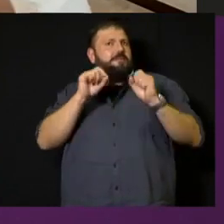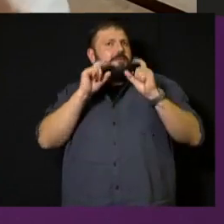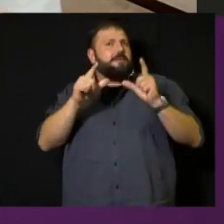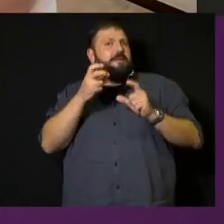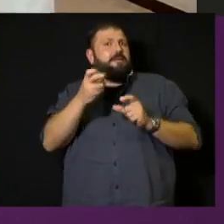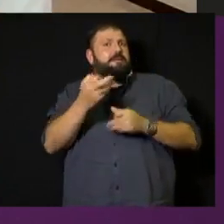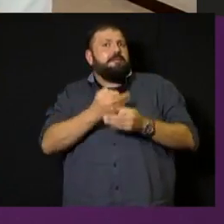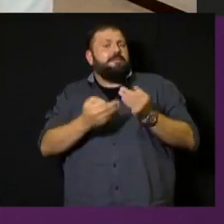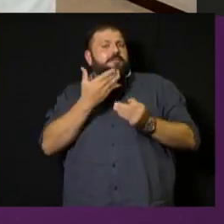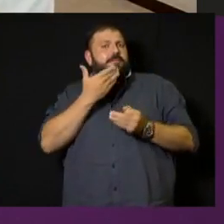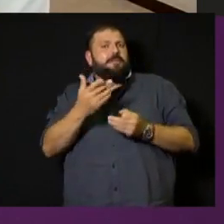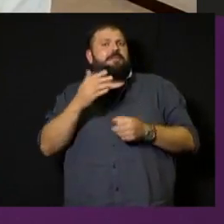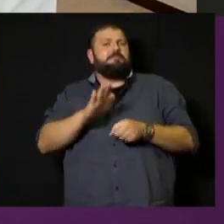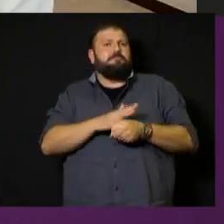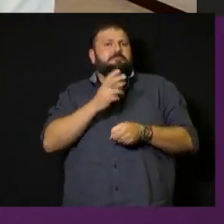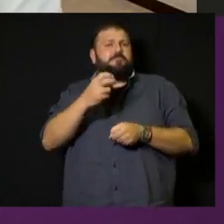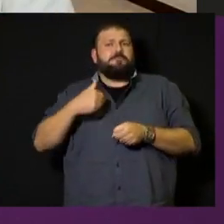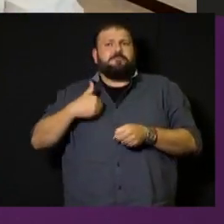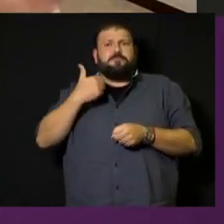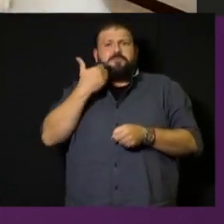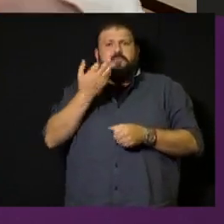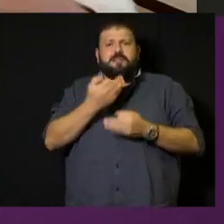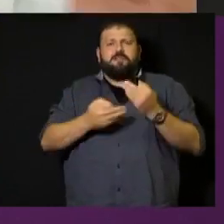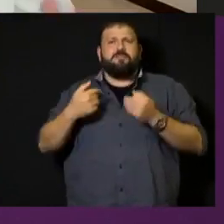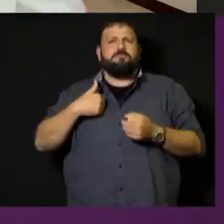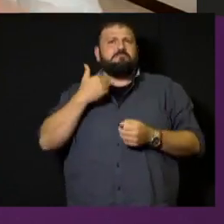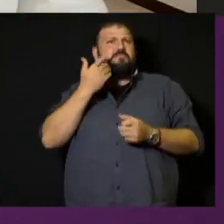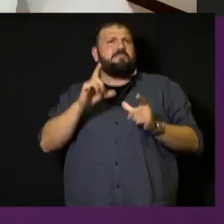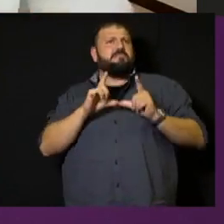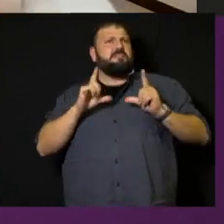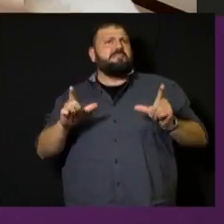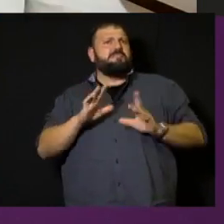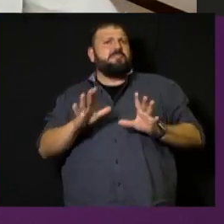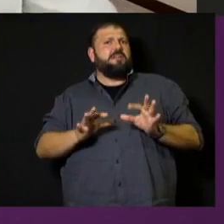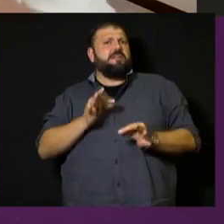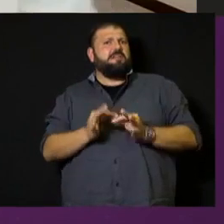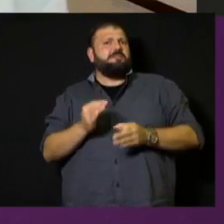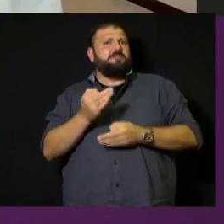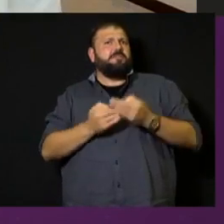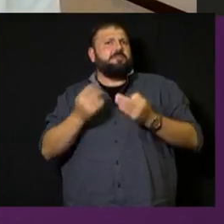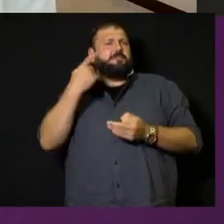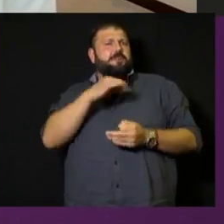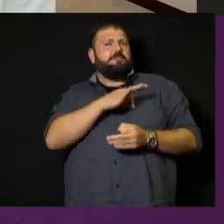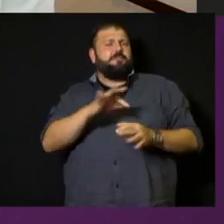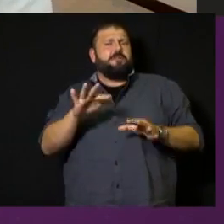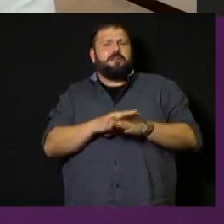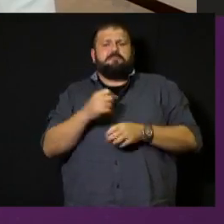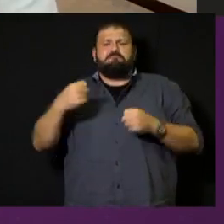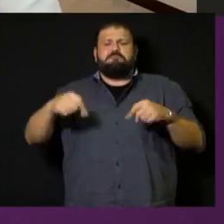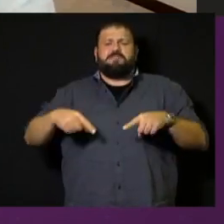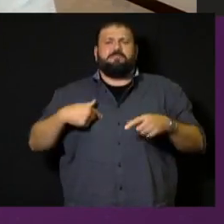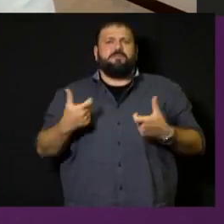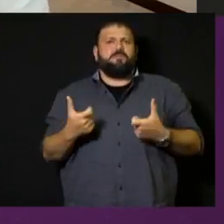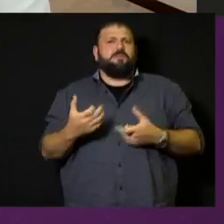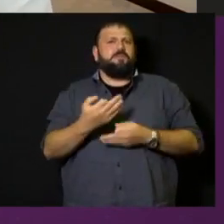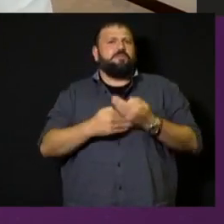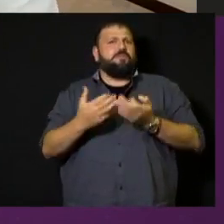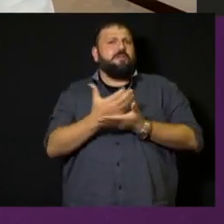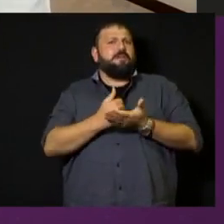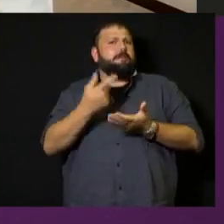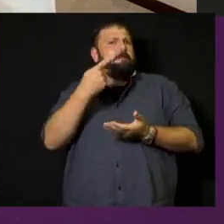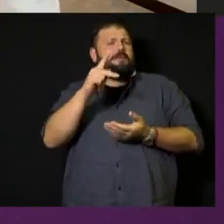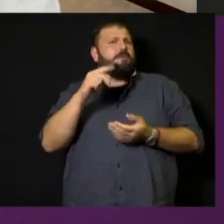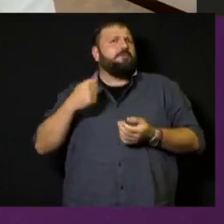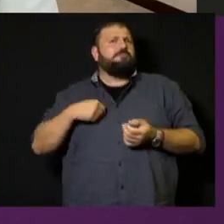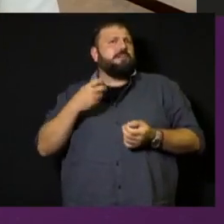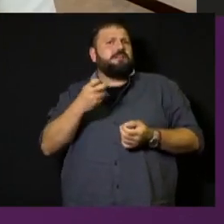about income, because if in this moment I could say that's it, it's not about being sell what you're making.